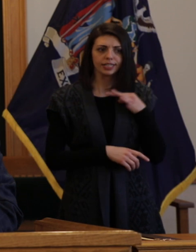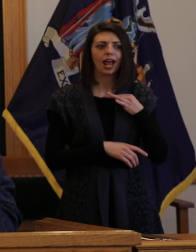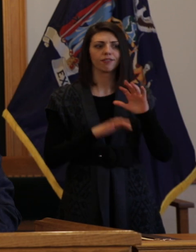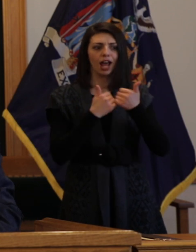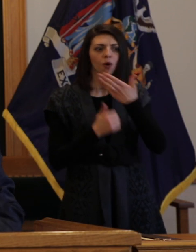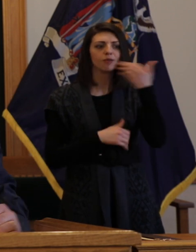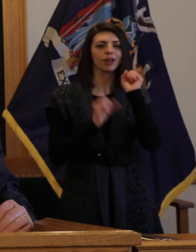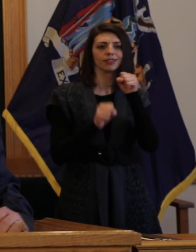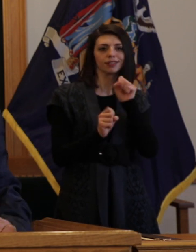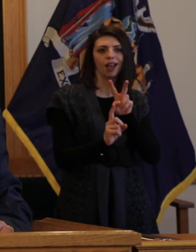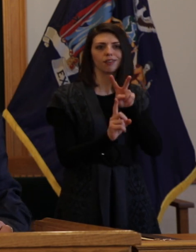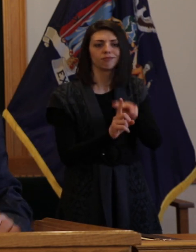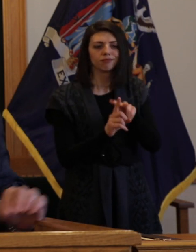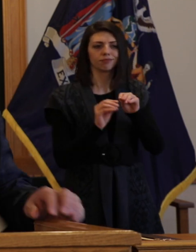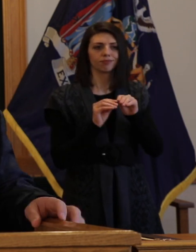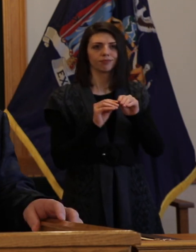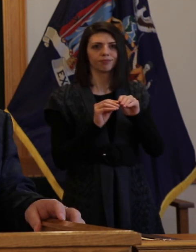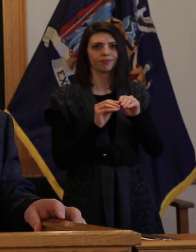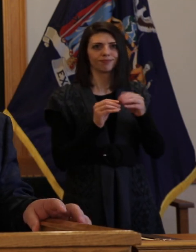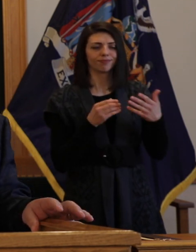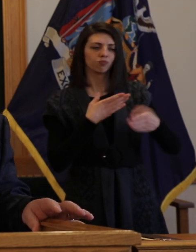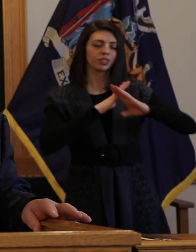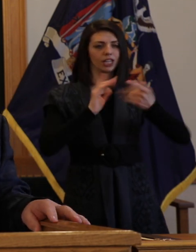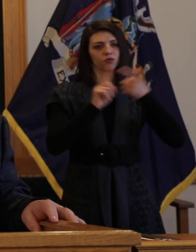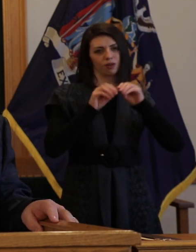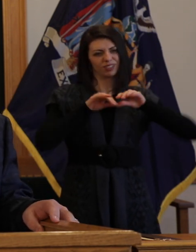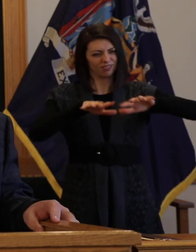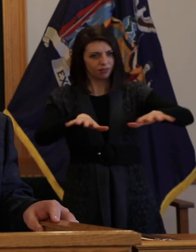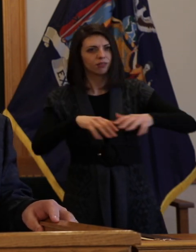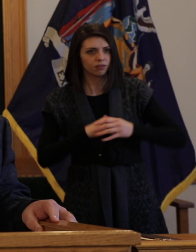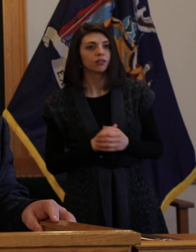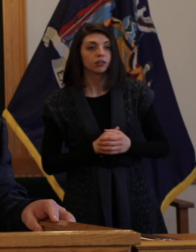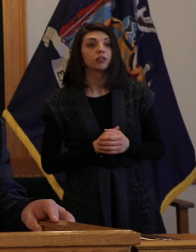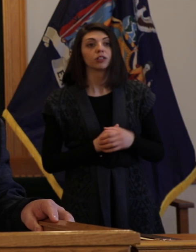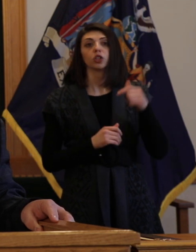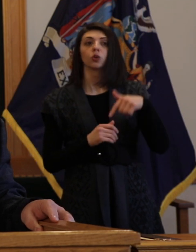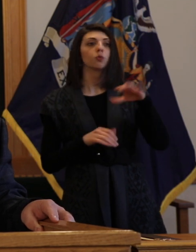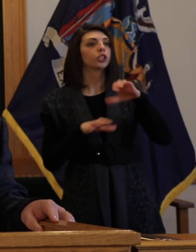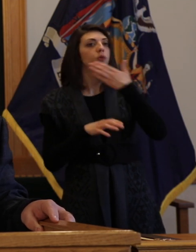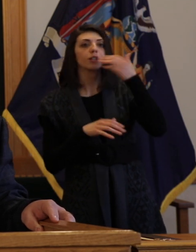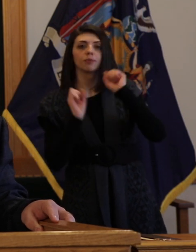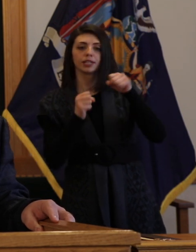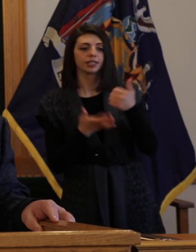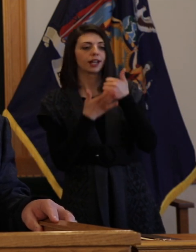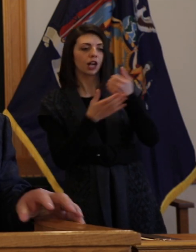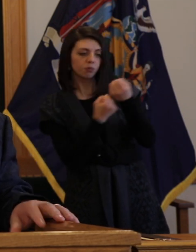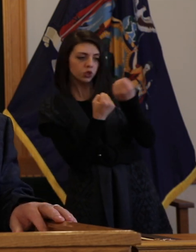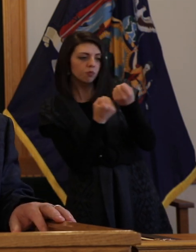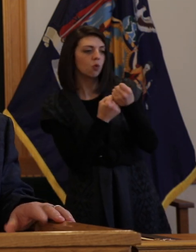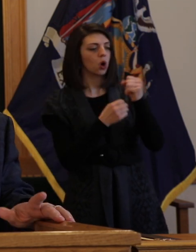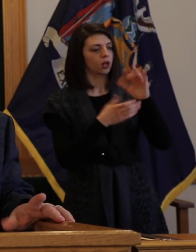that the coronavirus would impact Oswego County. Oswego Health will do everything we can to support the community, our employees,